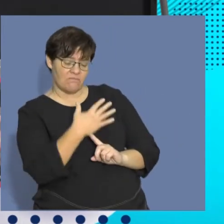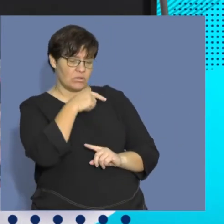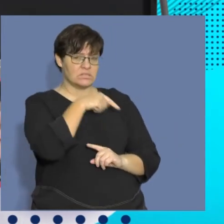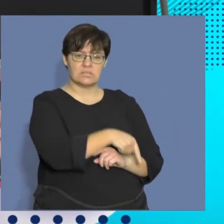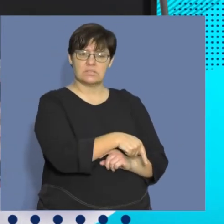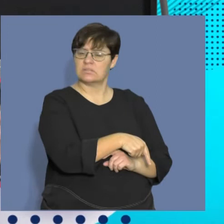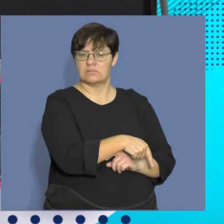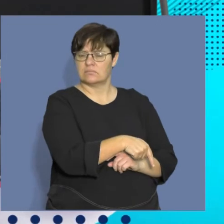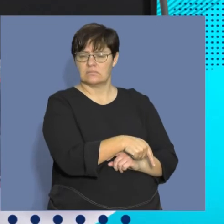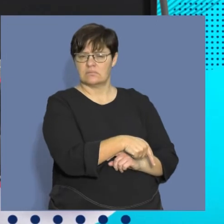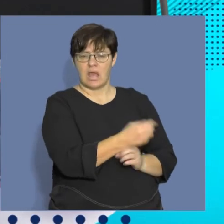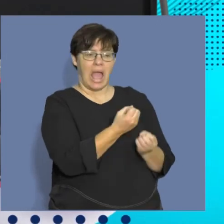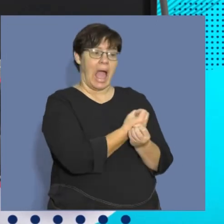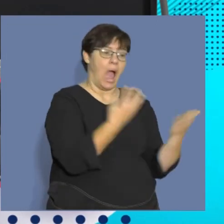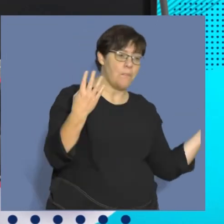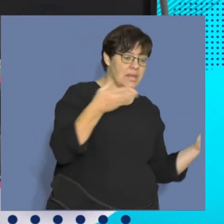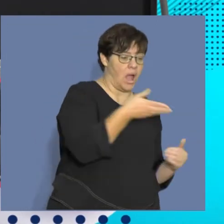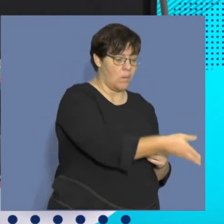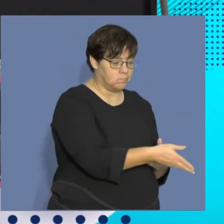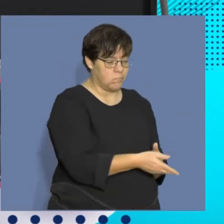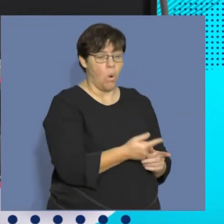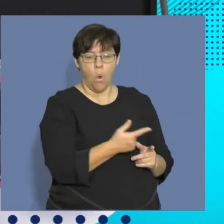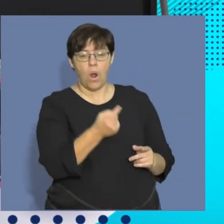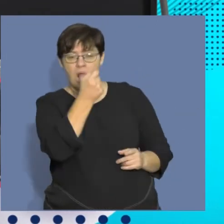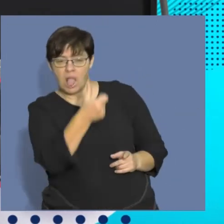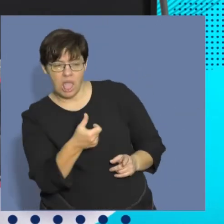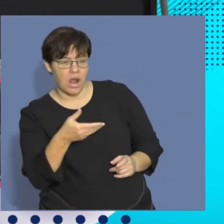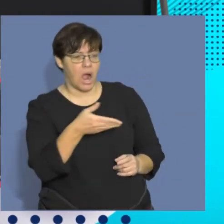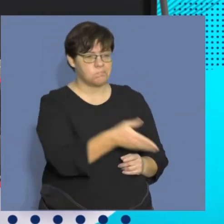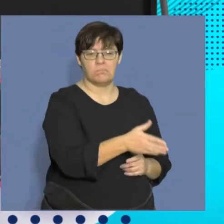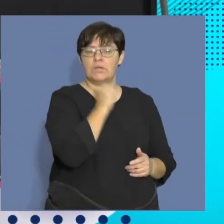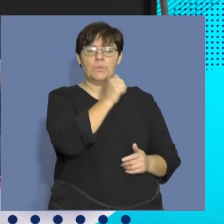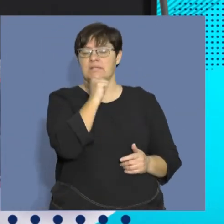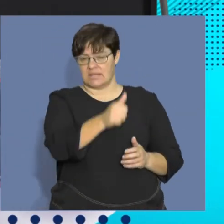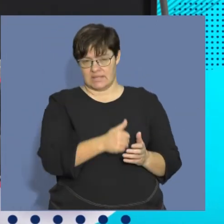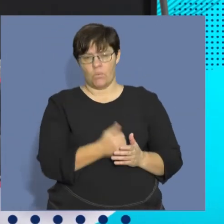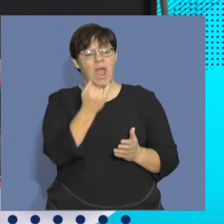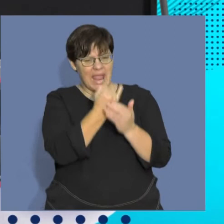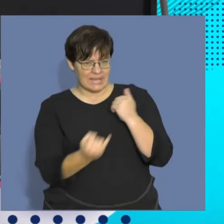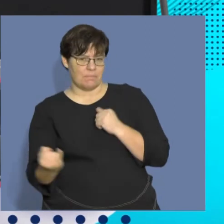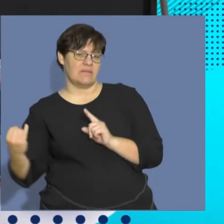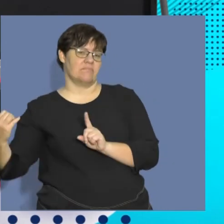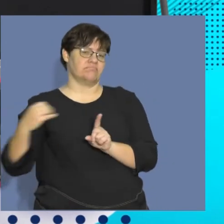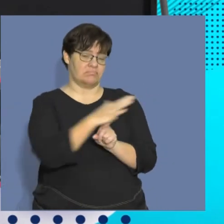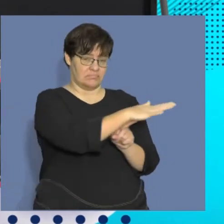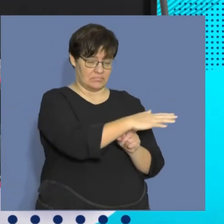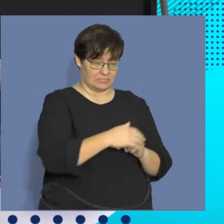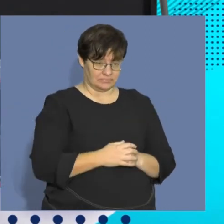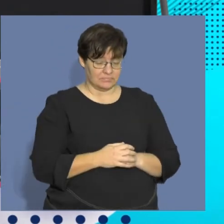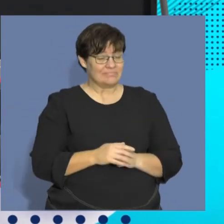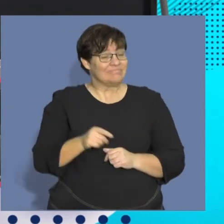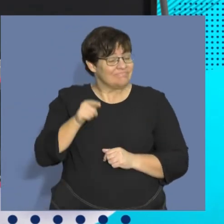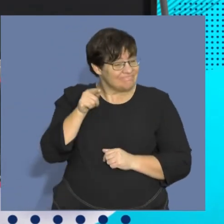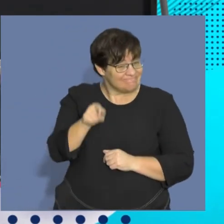do with how many individuals are in that population. This kind